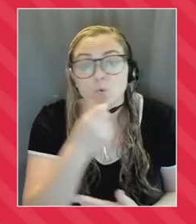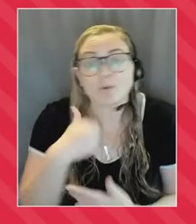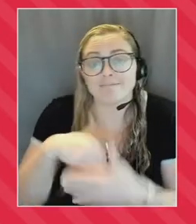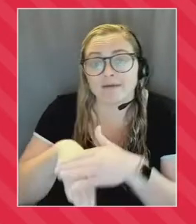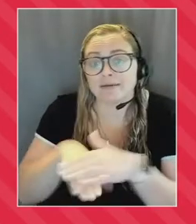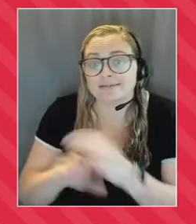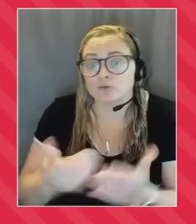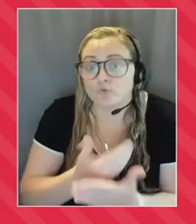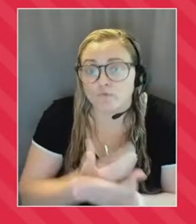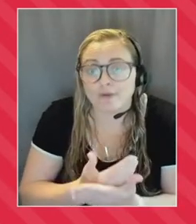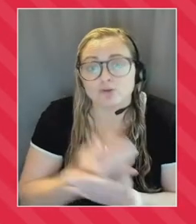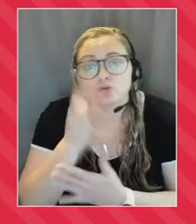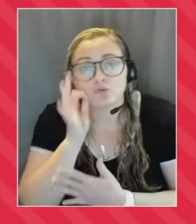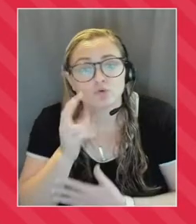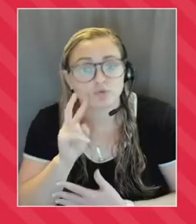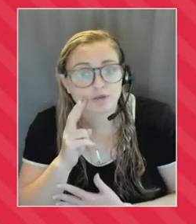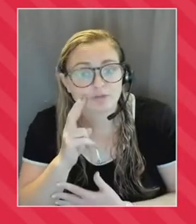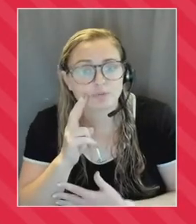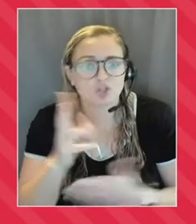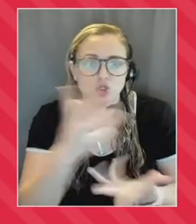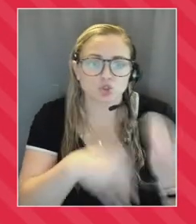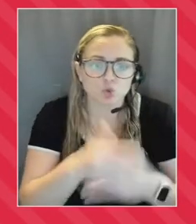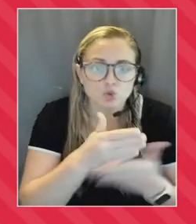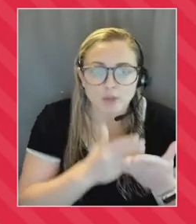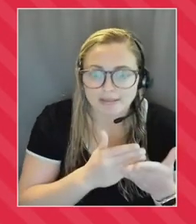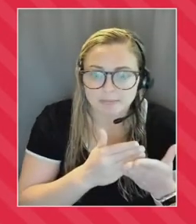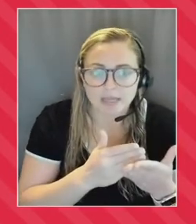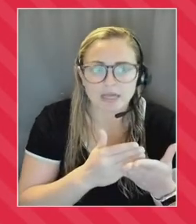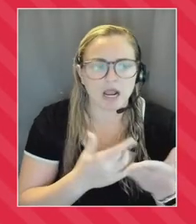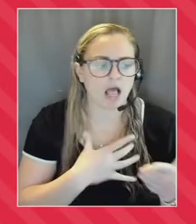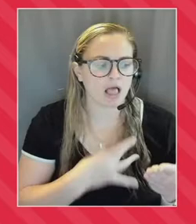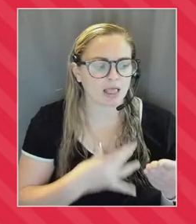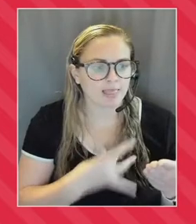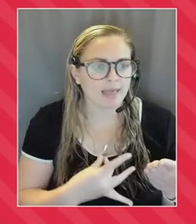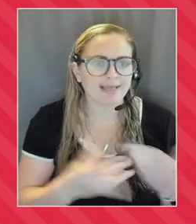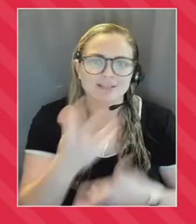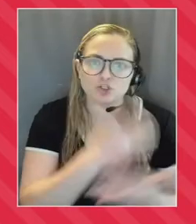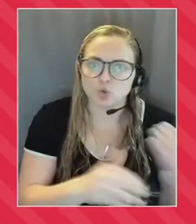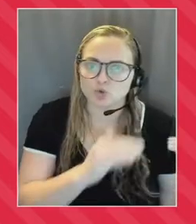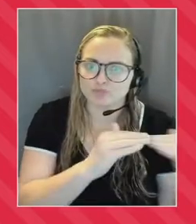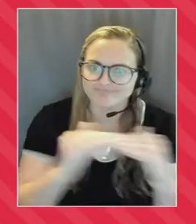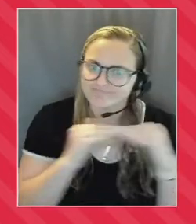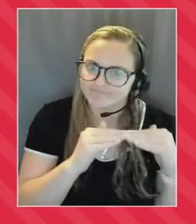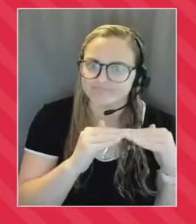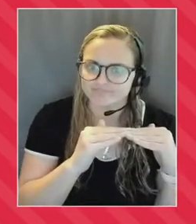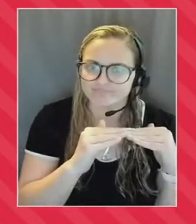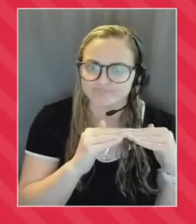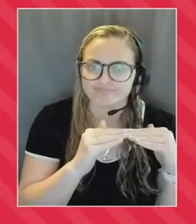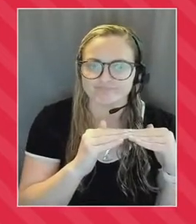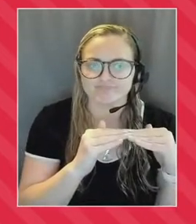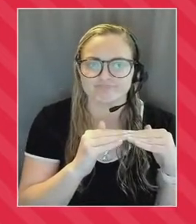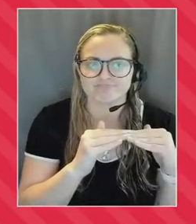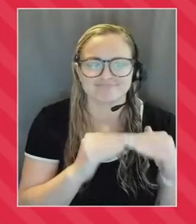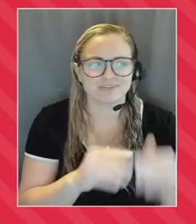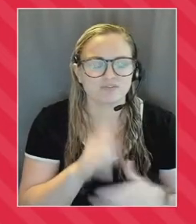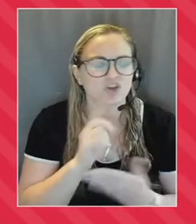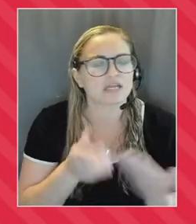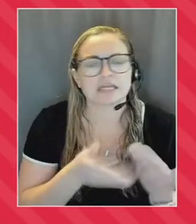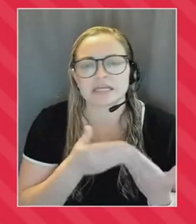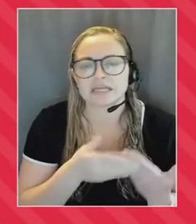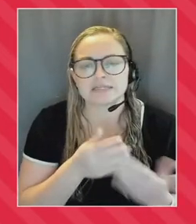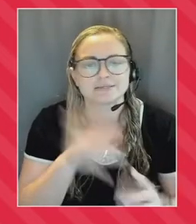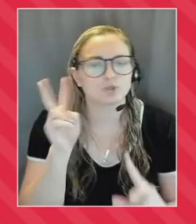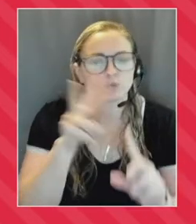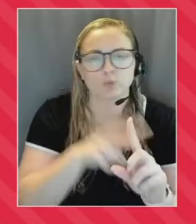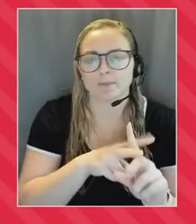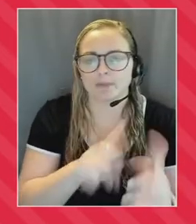and vegetables. I like the social aspect of it. I like the social justice aspect of it. It was very easy to implement the